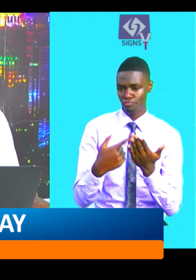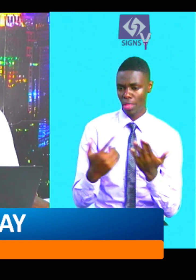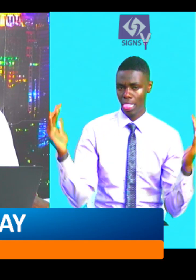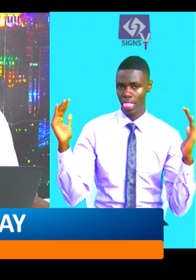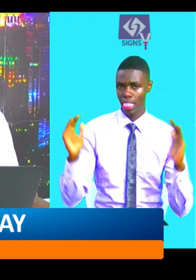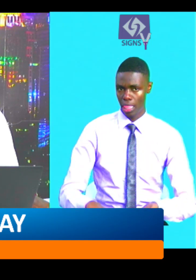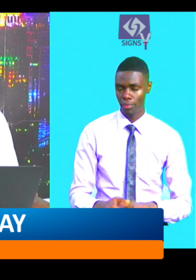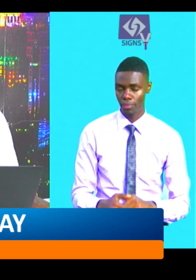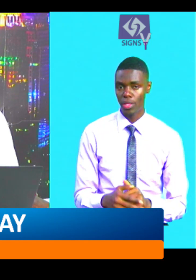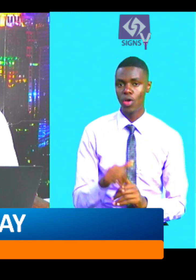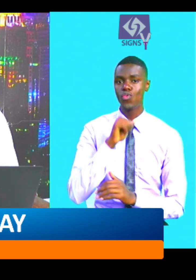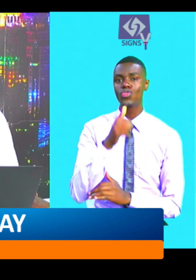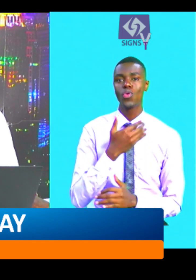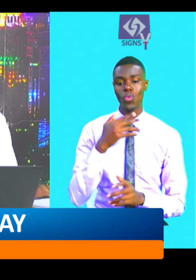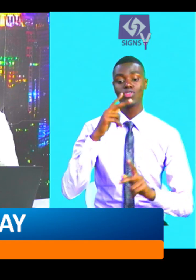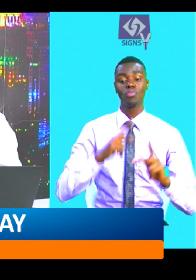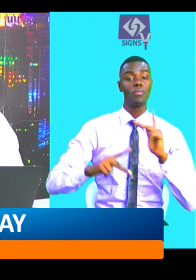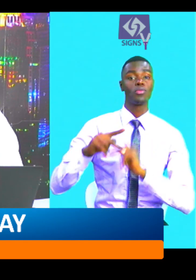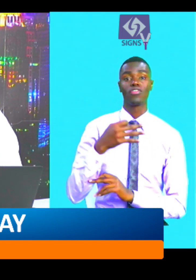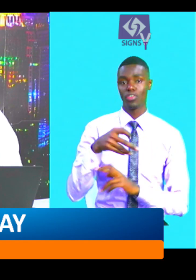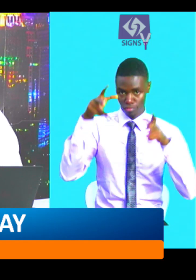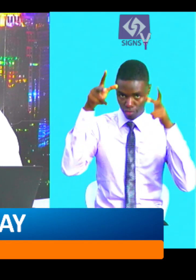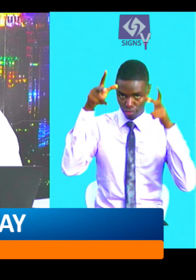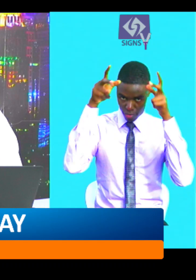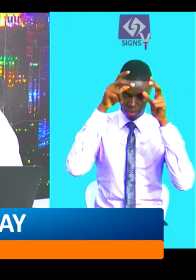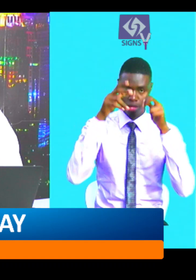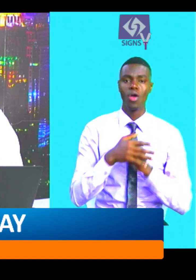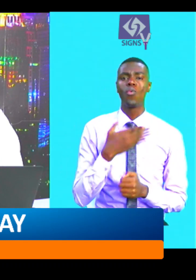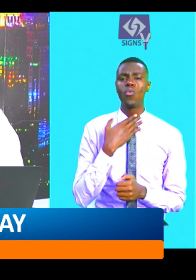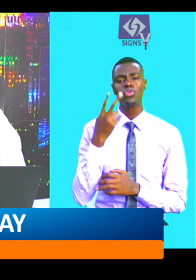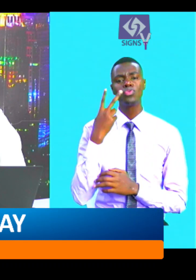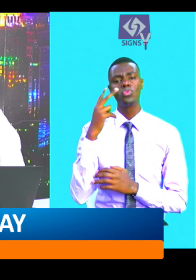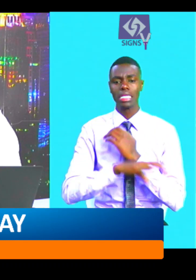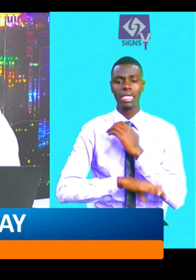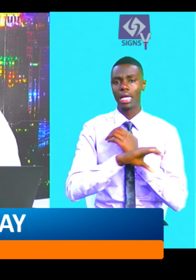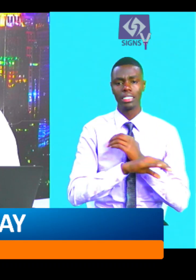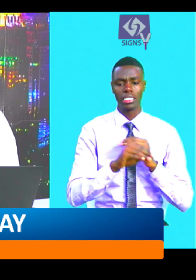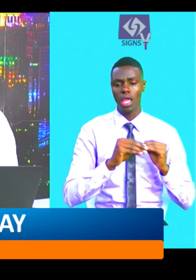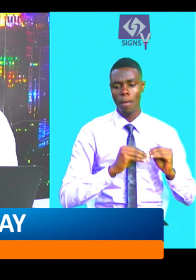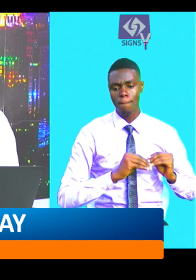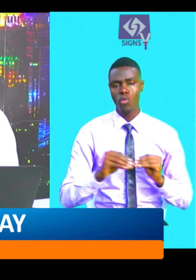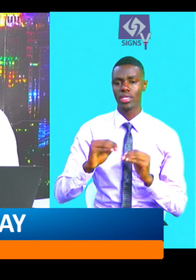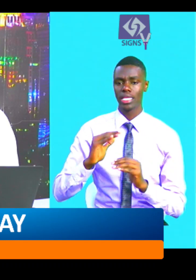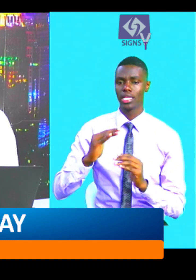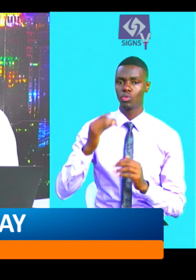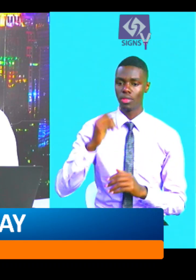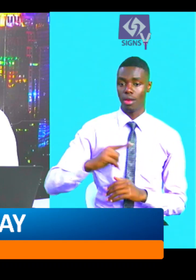after the streets, we will go back to the talks, hoping that Yes. the 3.0 will now work.